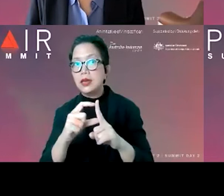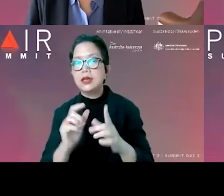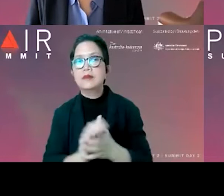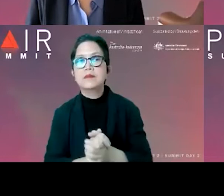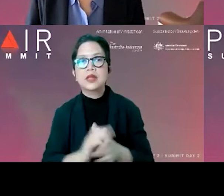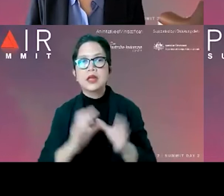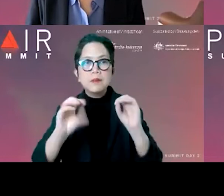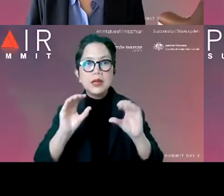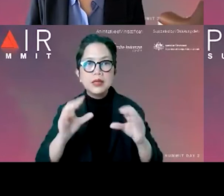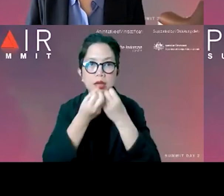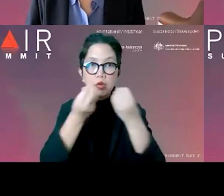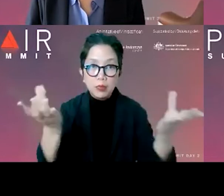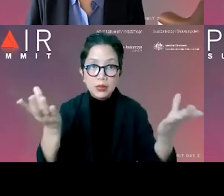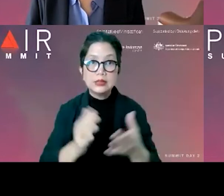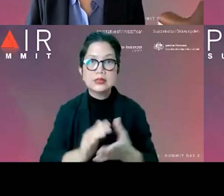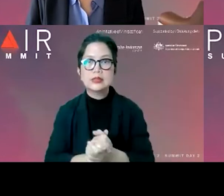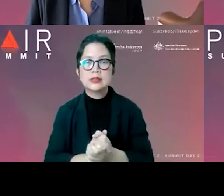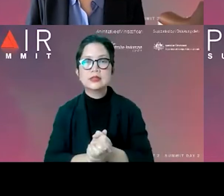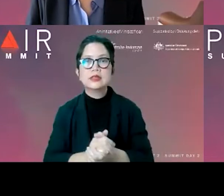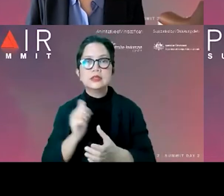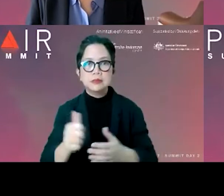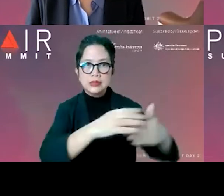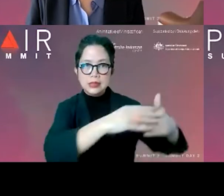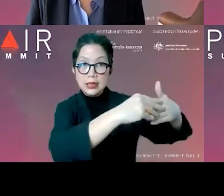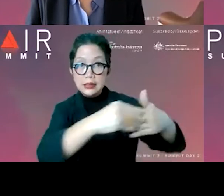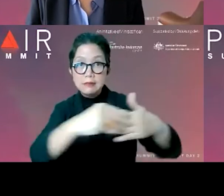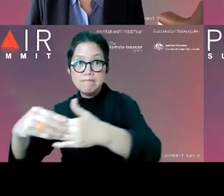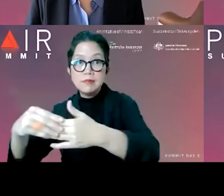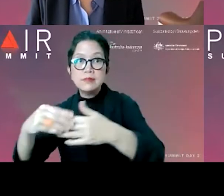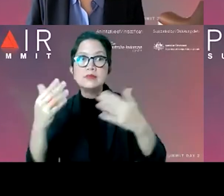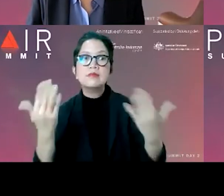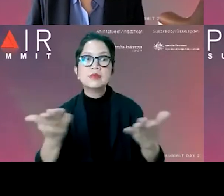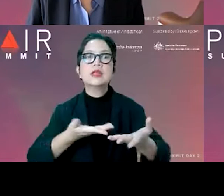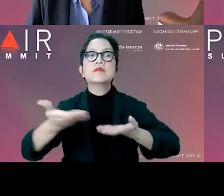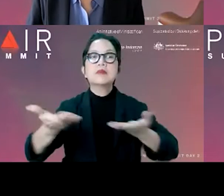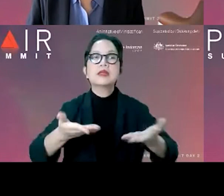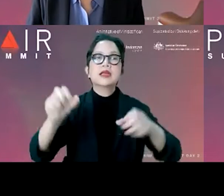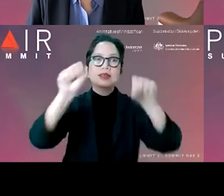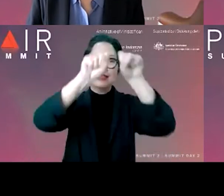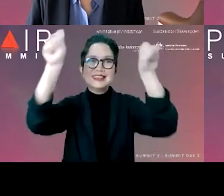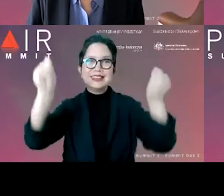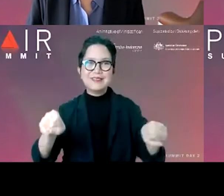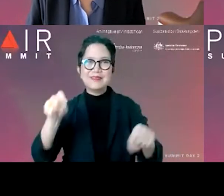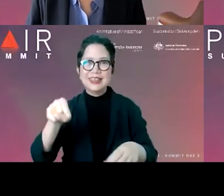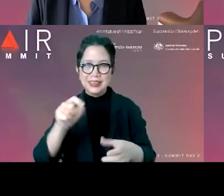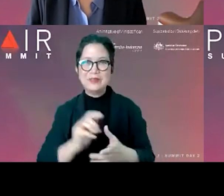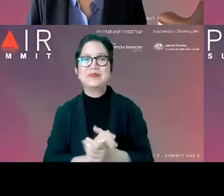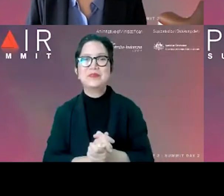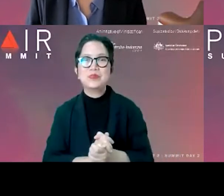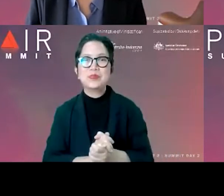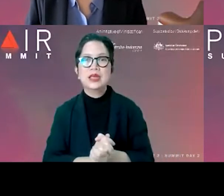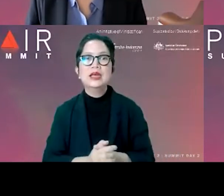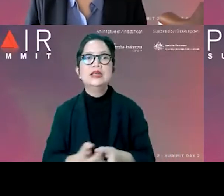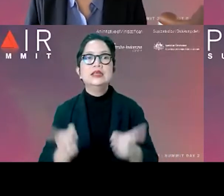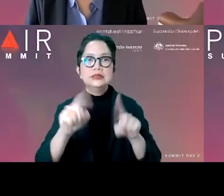what this, you know, you've applied these hypothetically, the modelling, and what that shows us. And we're just on screen now, you can see those scenarios. Thank